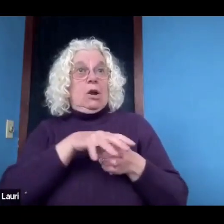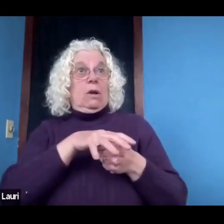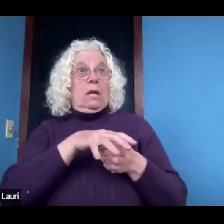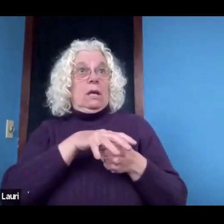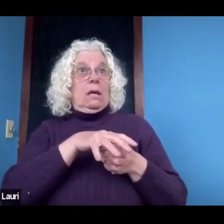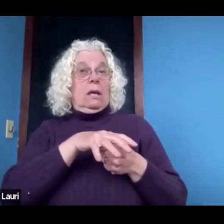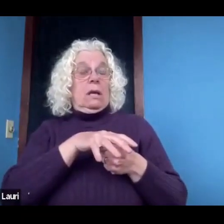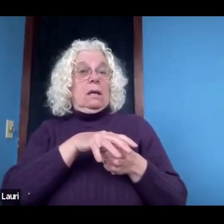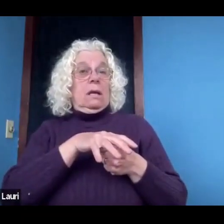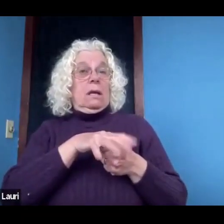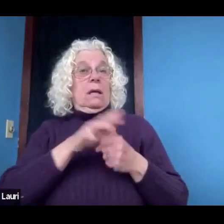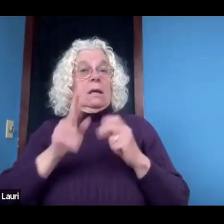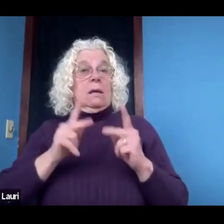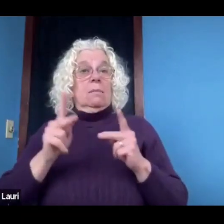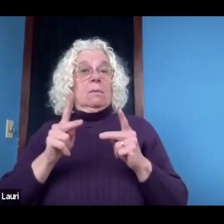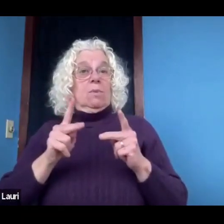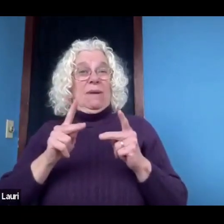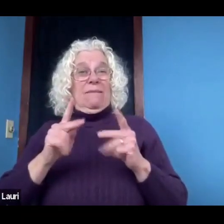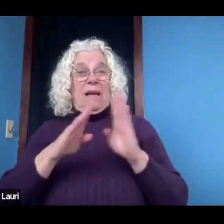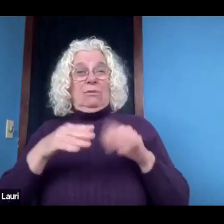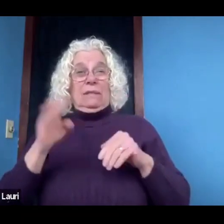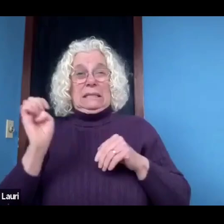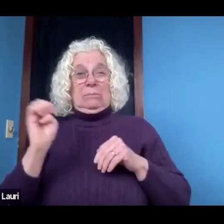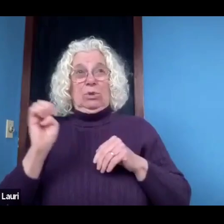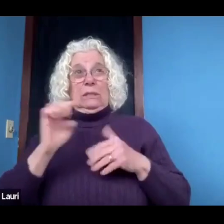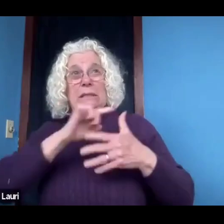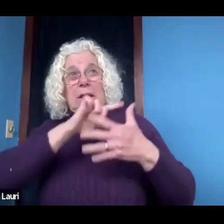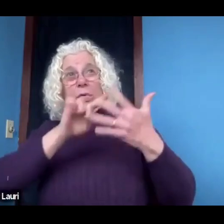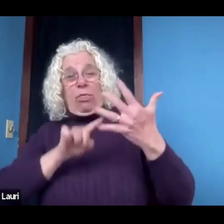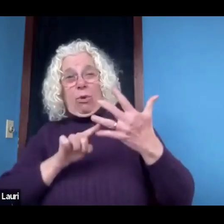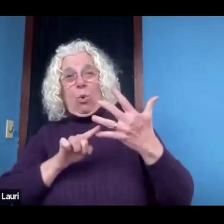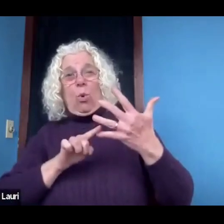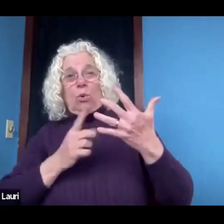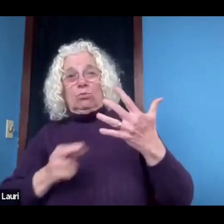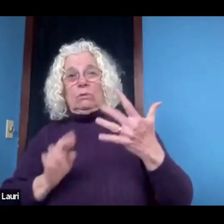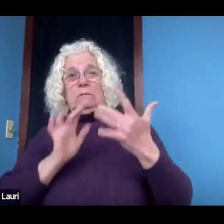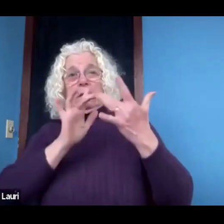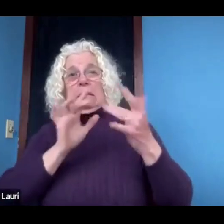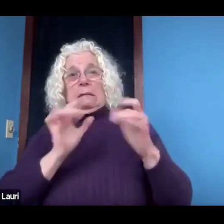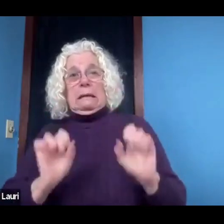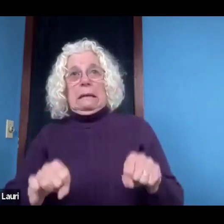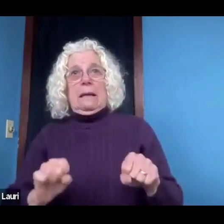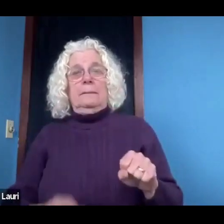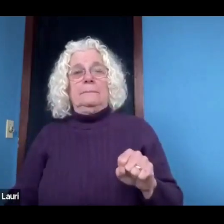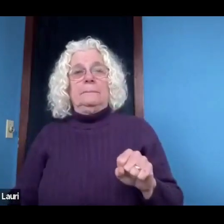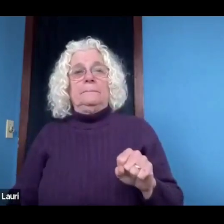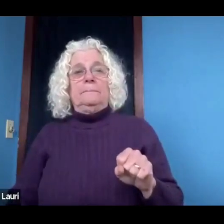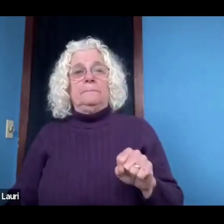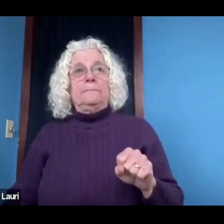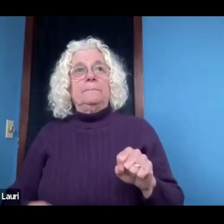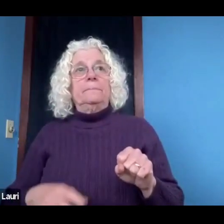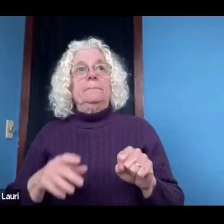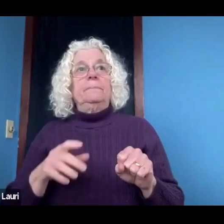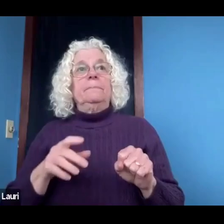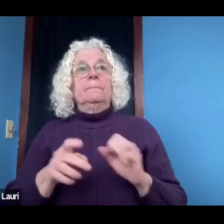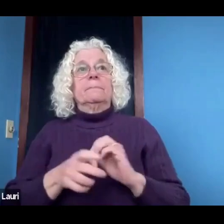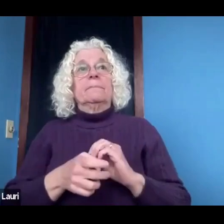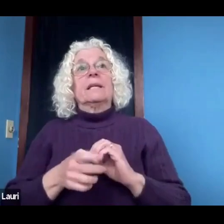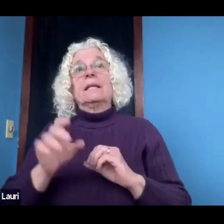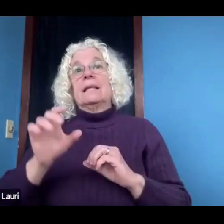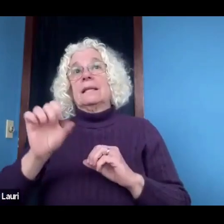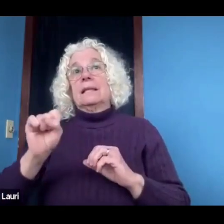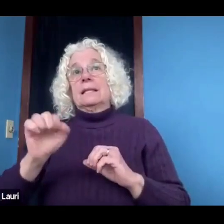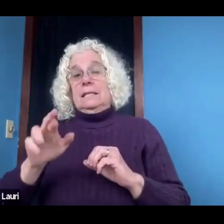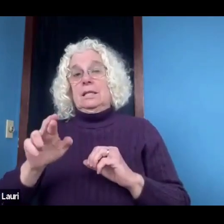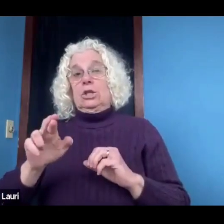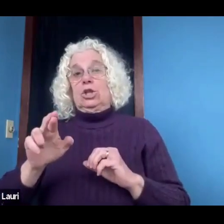are facing housing emergencies can connect with resources. Obviously by contacting Senior Linkage Line to get